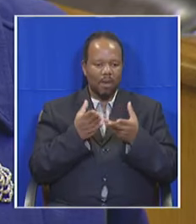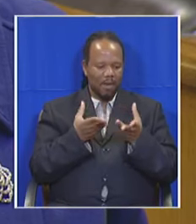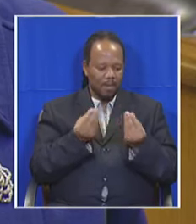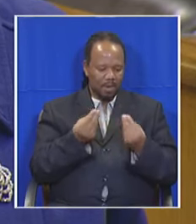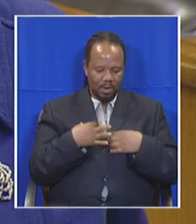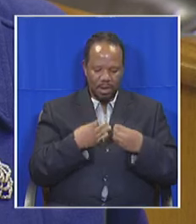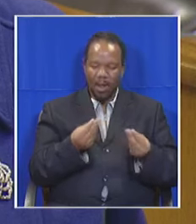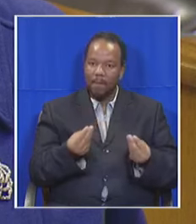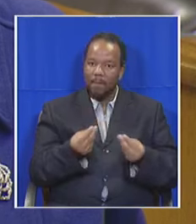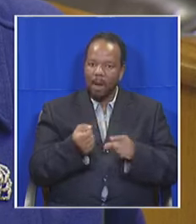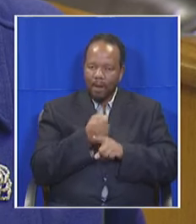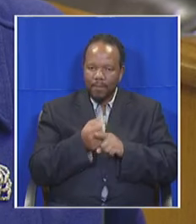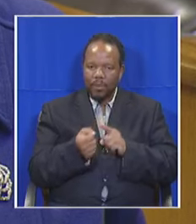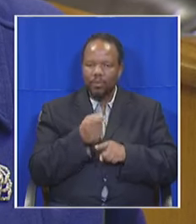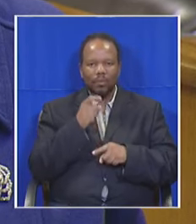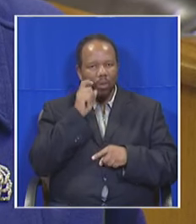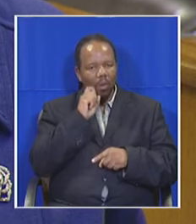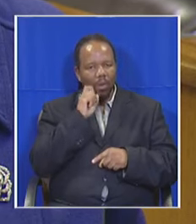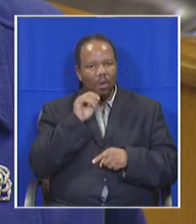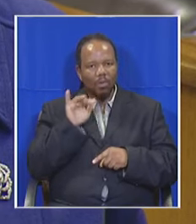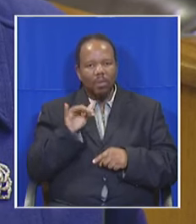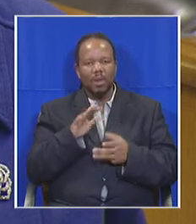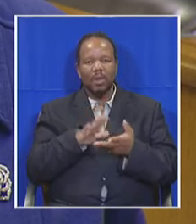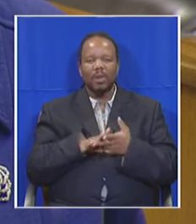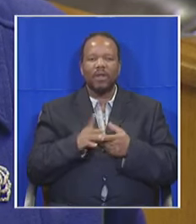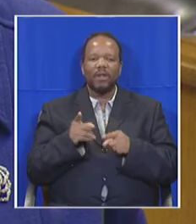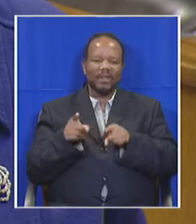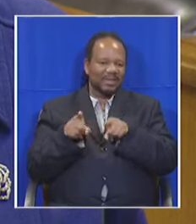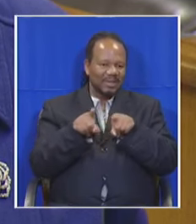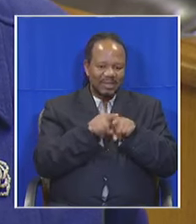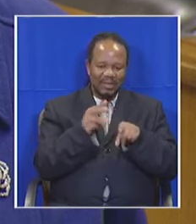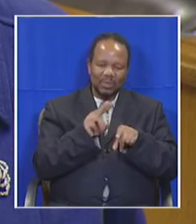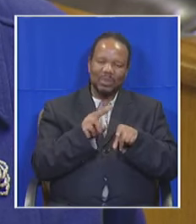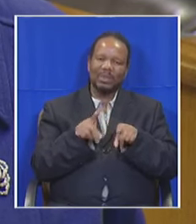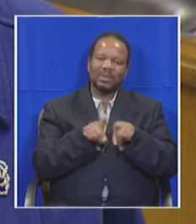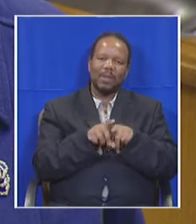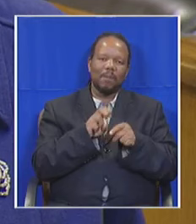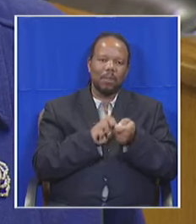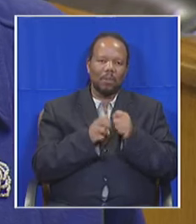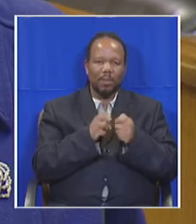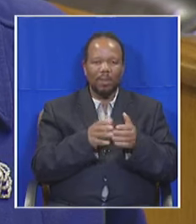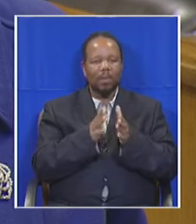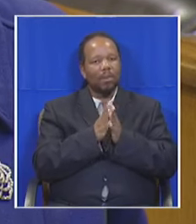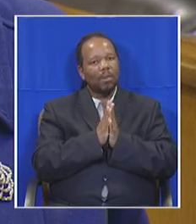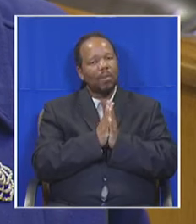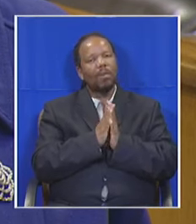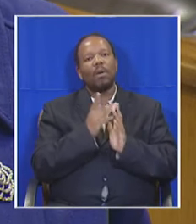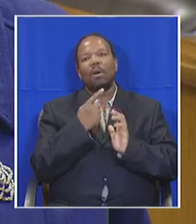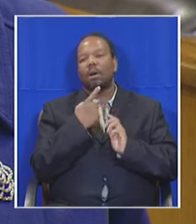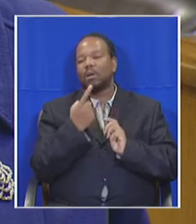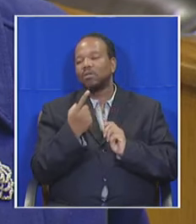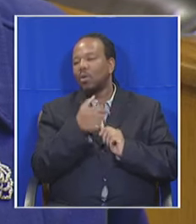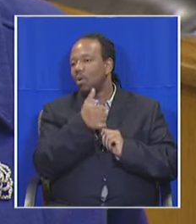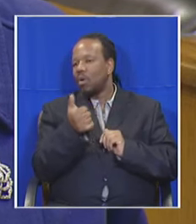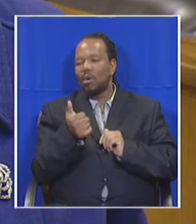older persons as a common and serious problems, and calls upon member states